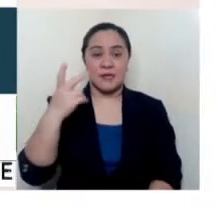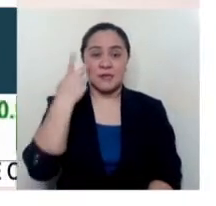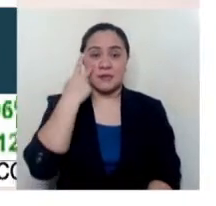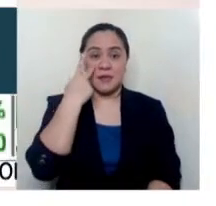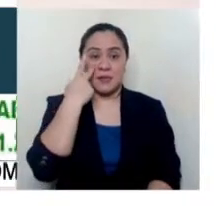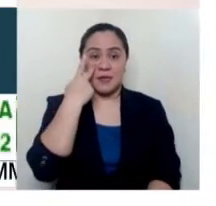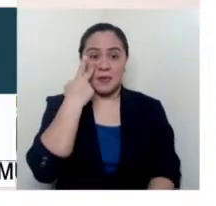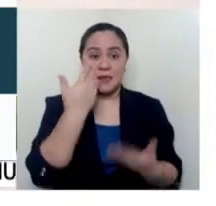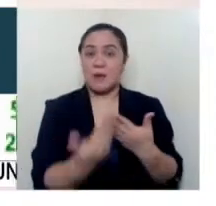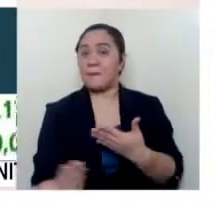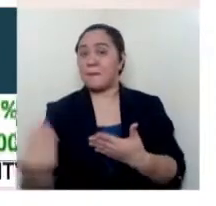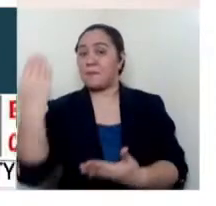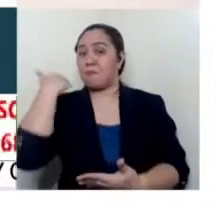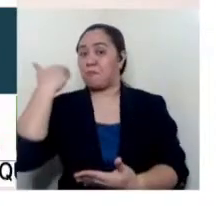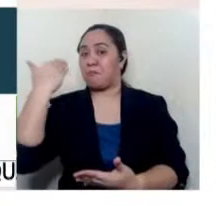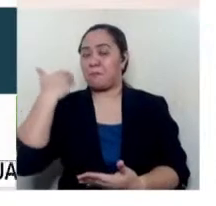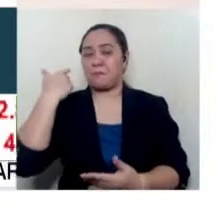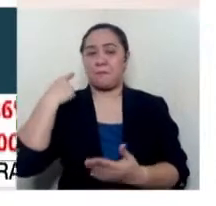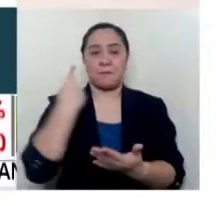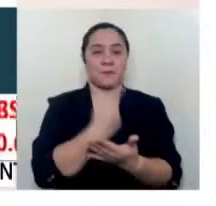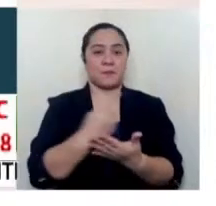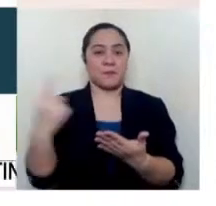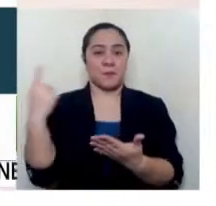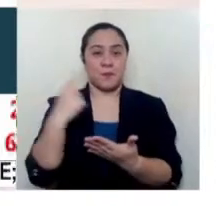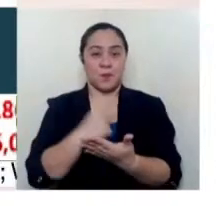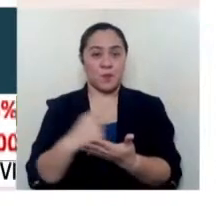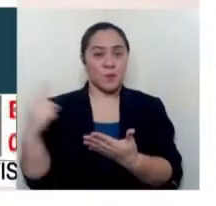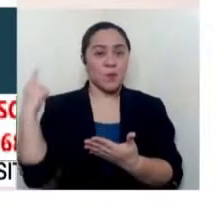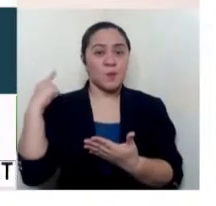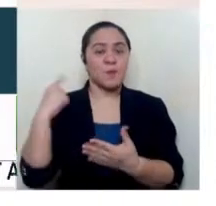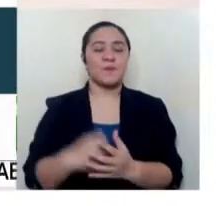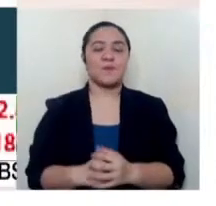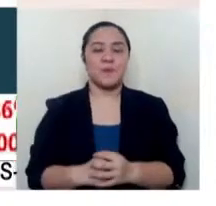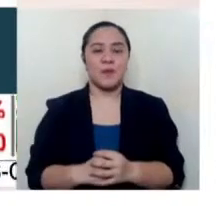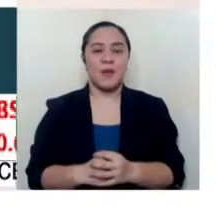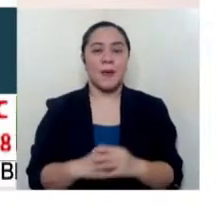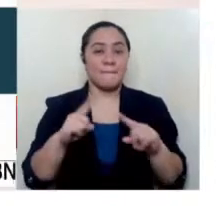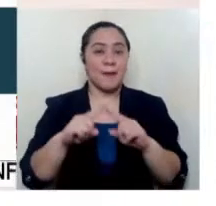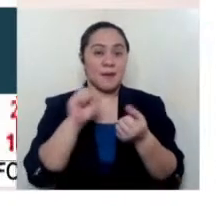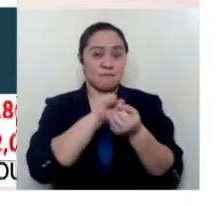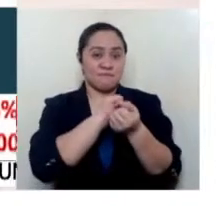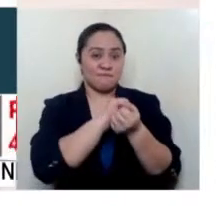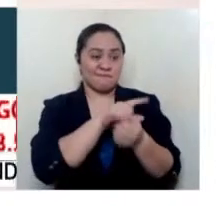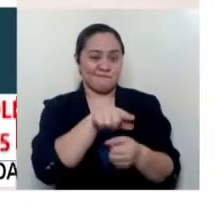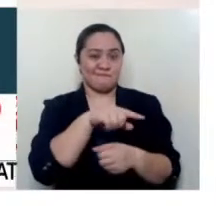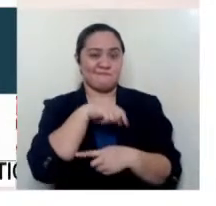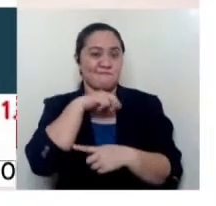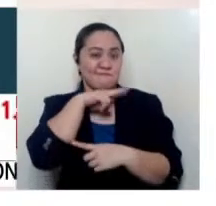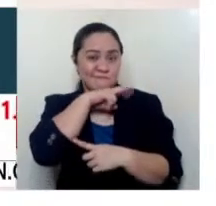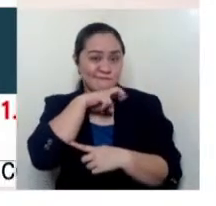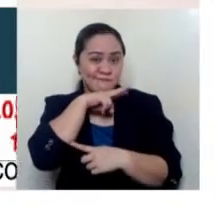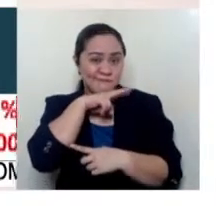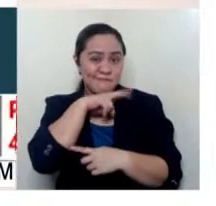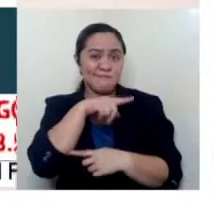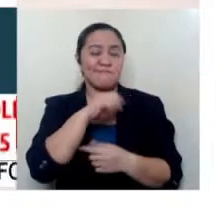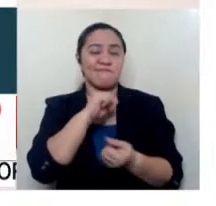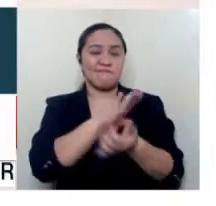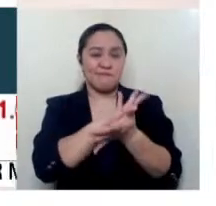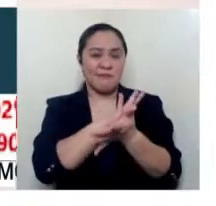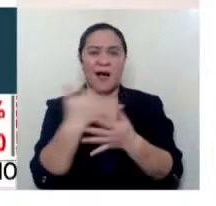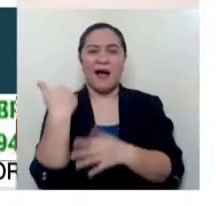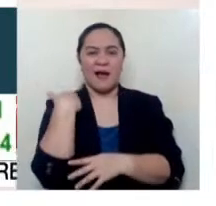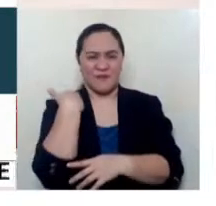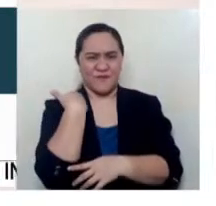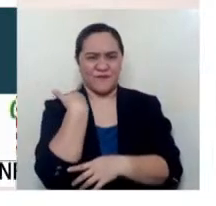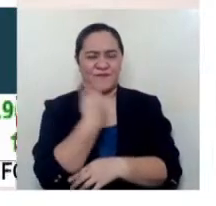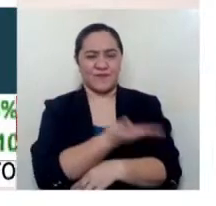the previous past weeks, no, the virus is still with us. And therefore, it is really up to us